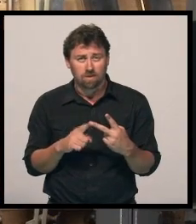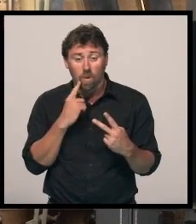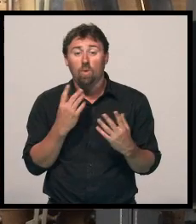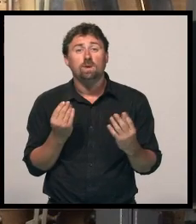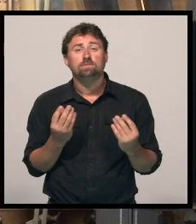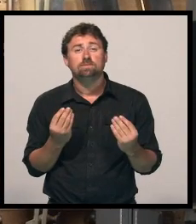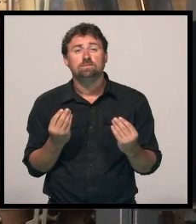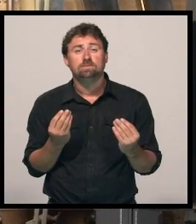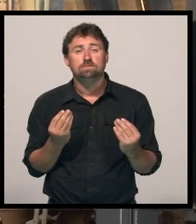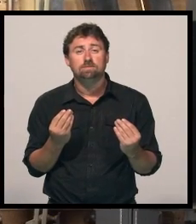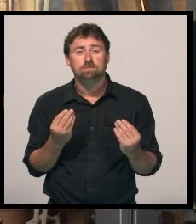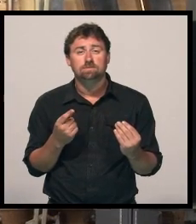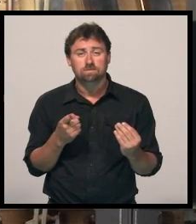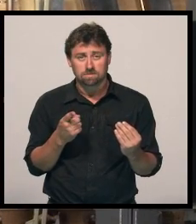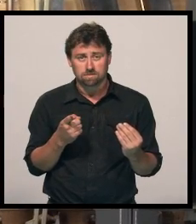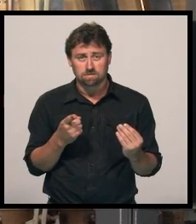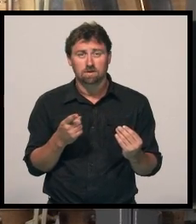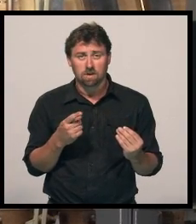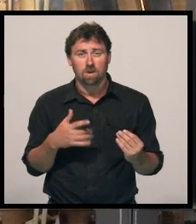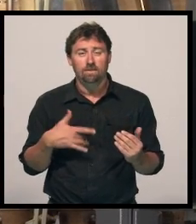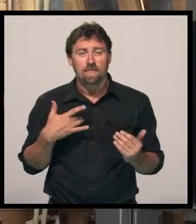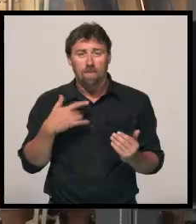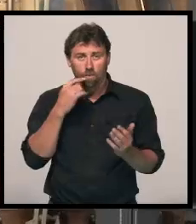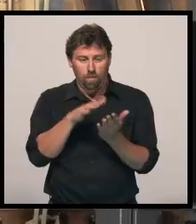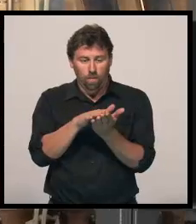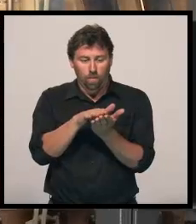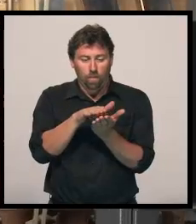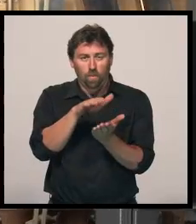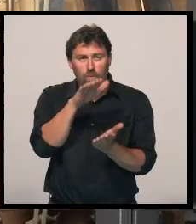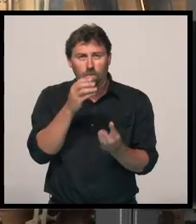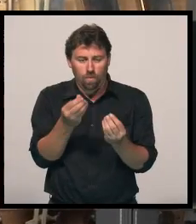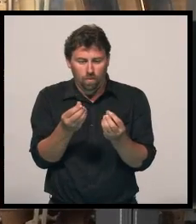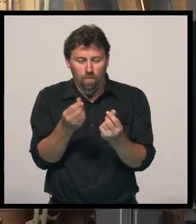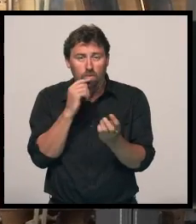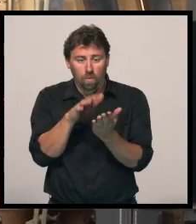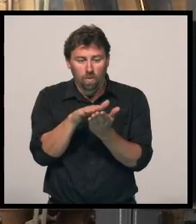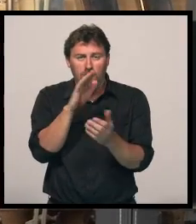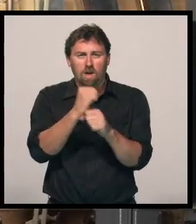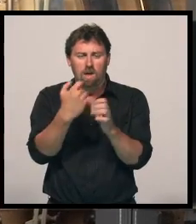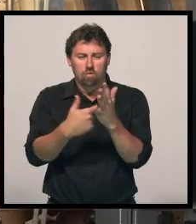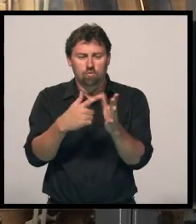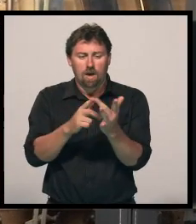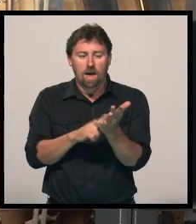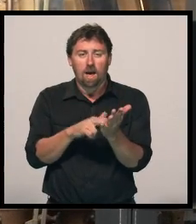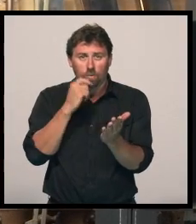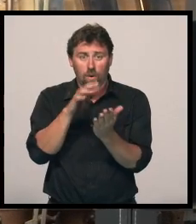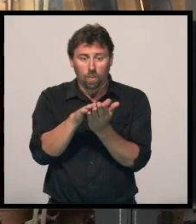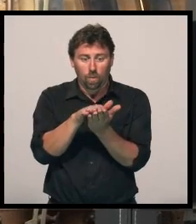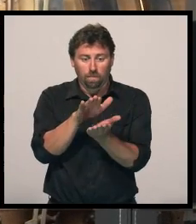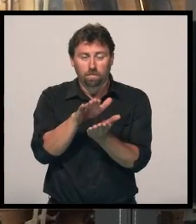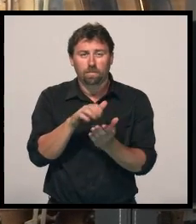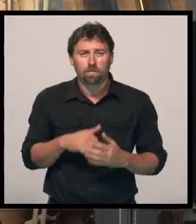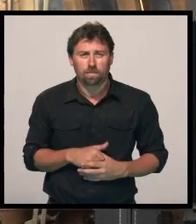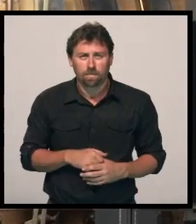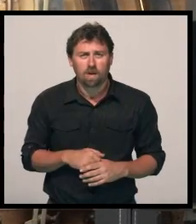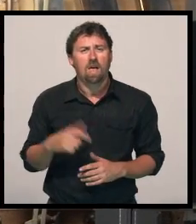it, you'll feel the grain start to rise underneath your fingers. Wipe that off. Now that's the